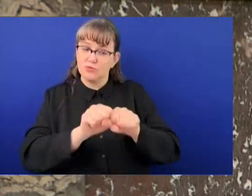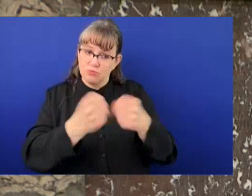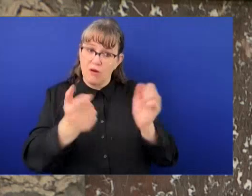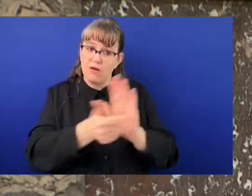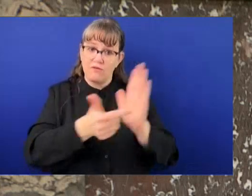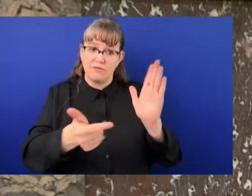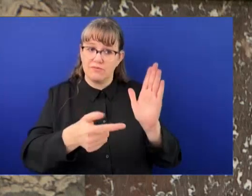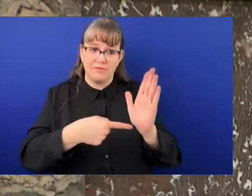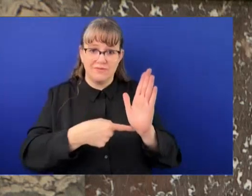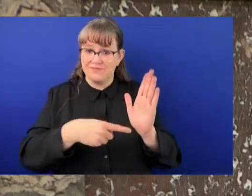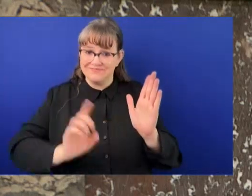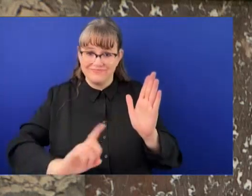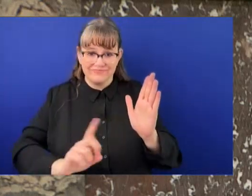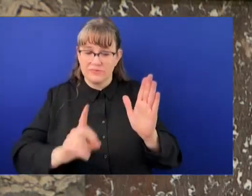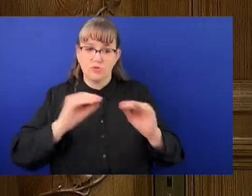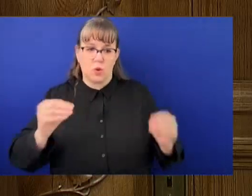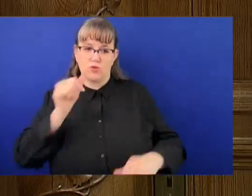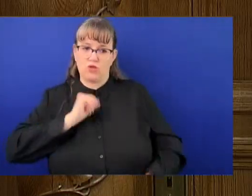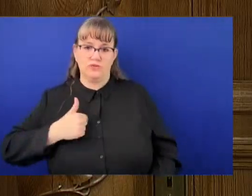Speaker.